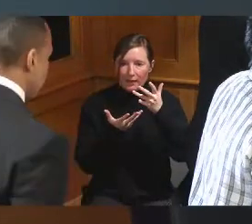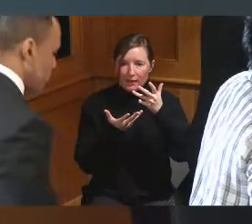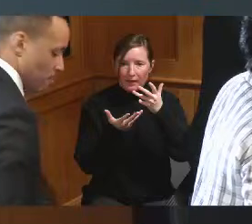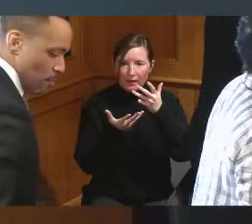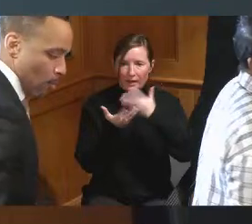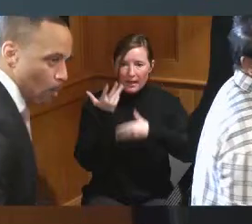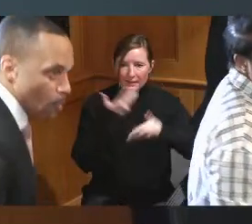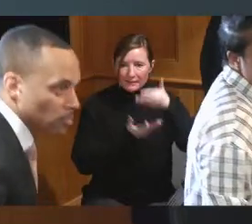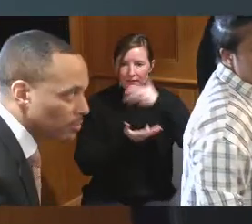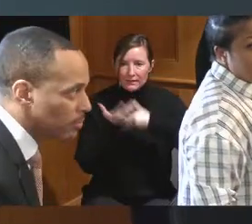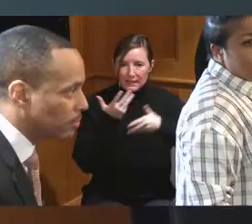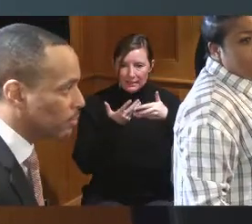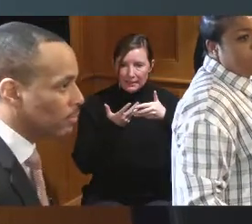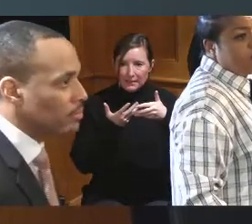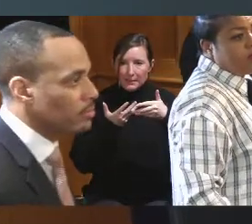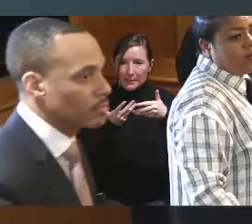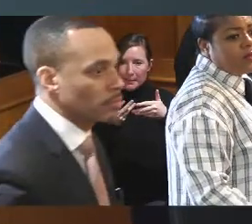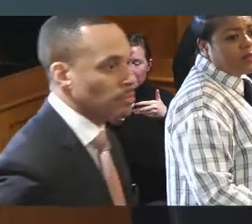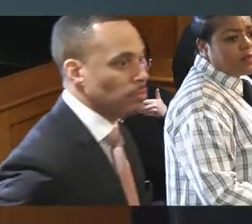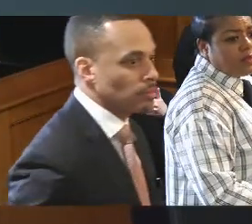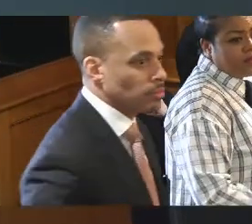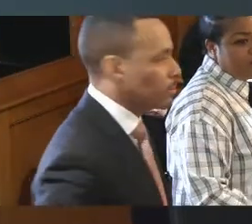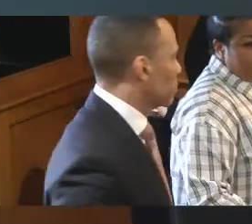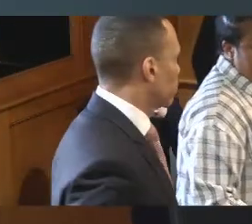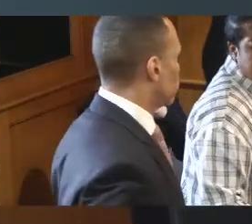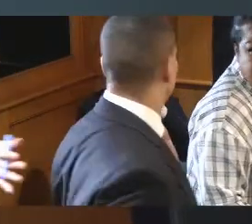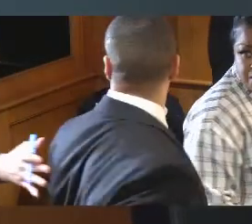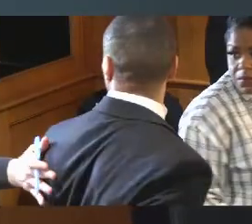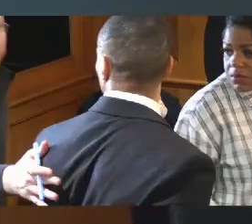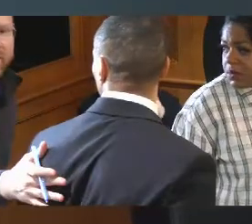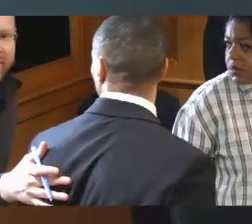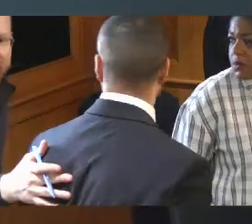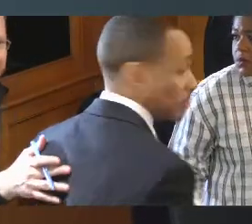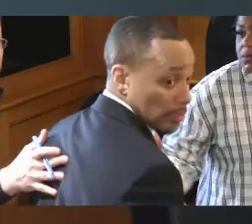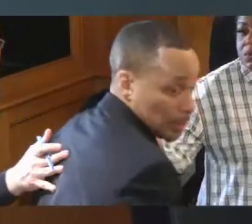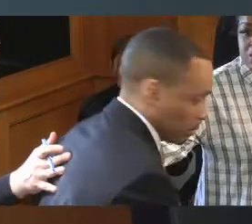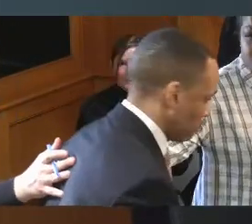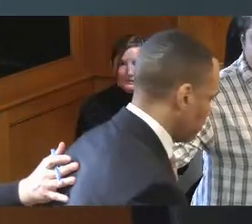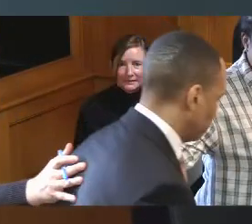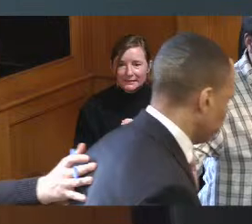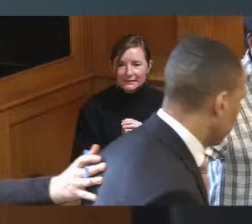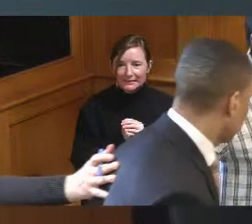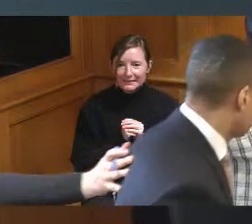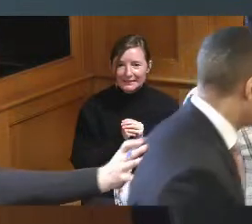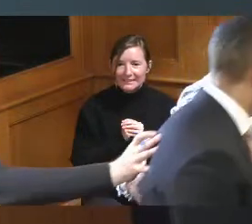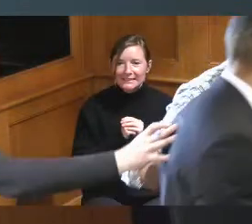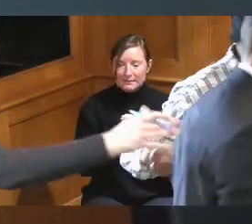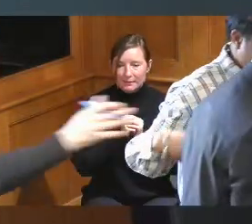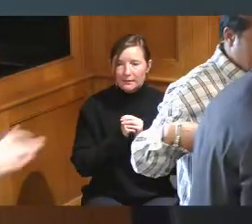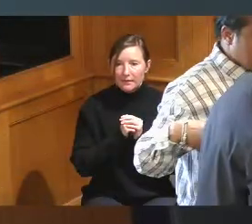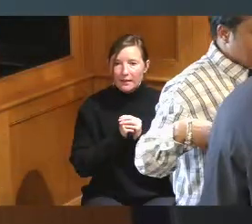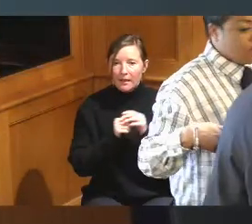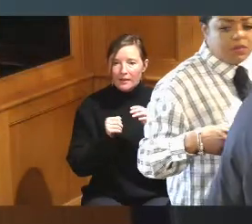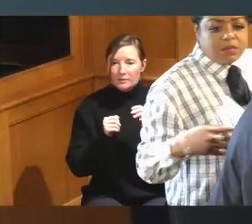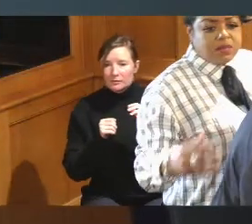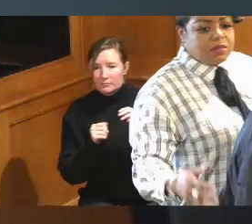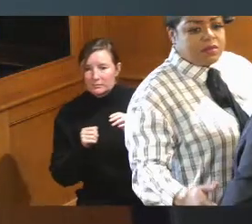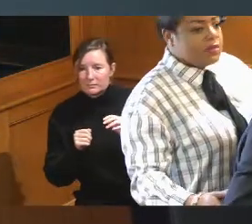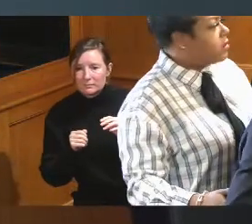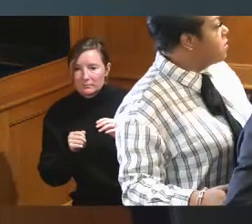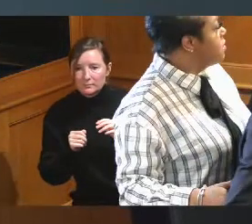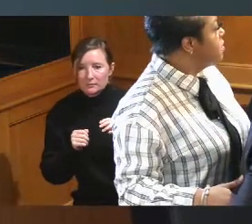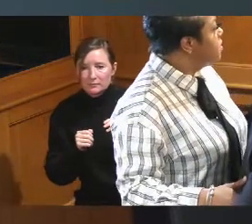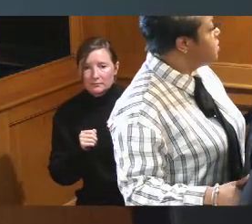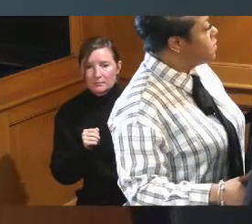Black community, and continues to make a national impact for social change globally as well as locally. Whereas